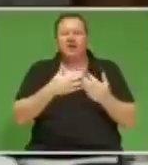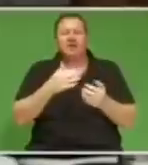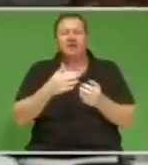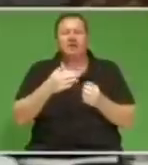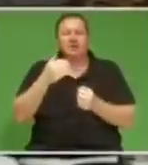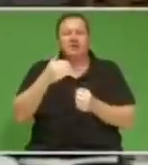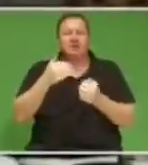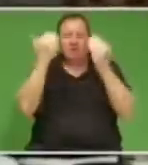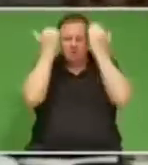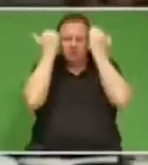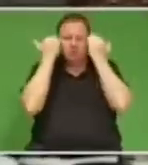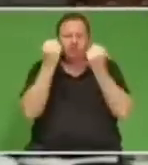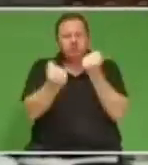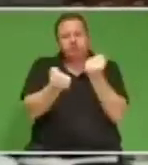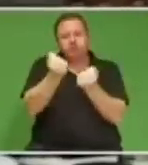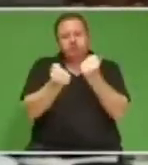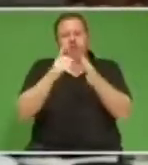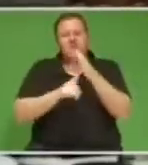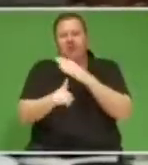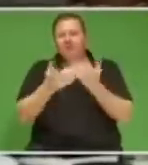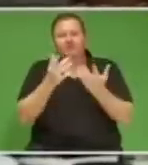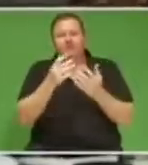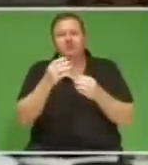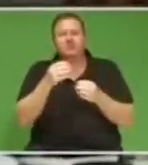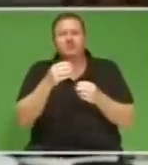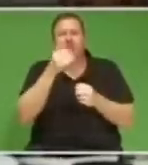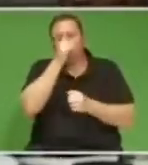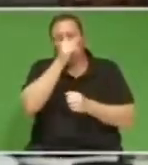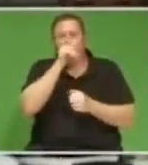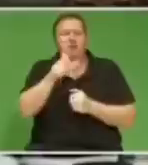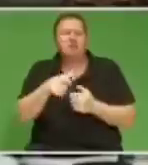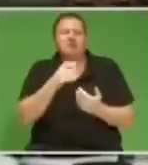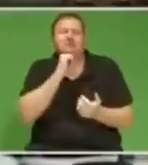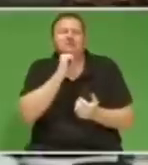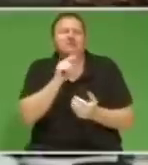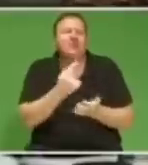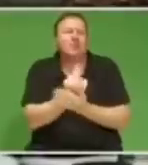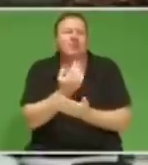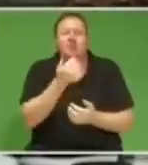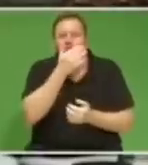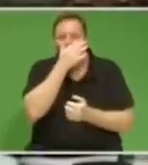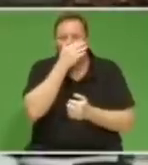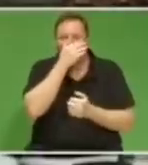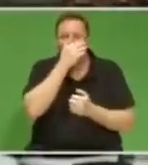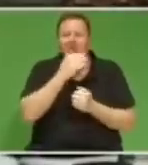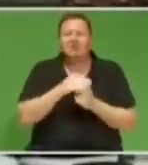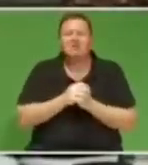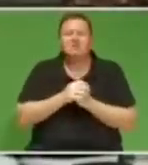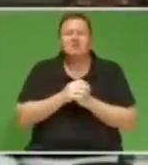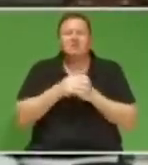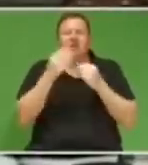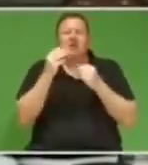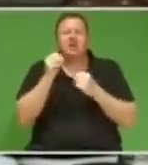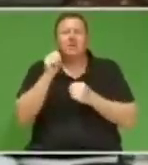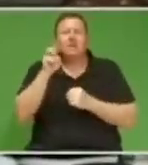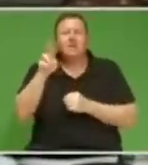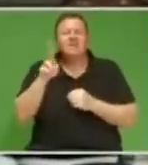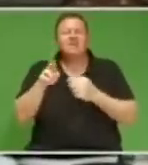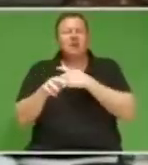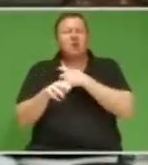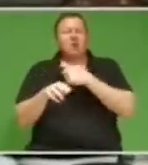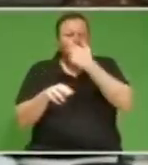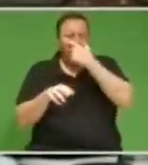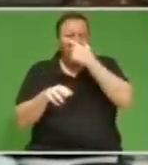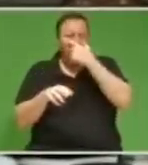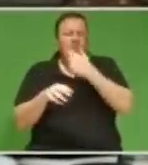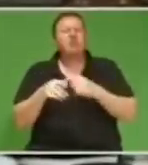prosecute our perpetrators. The bottom line, however, is that, Mr. Ramaphosa, if you have failed